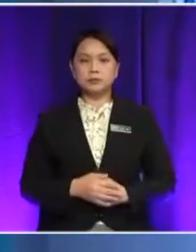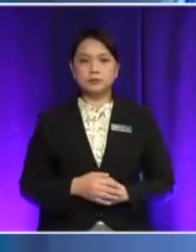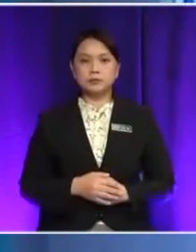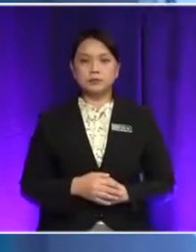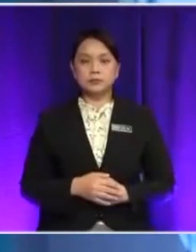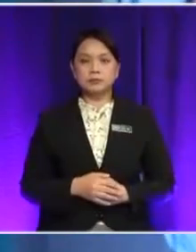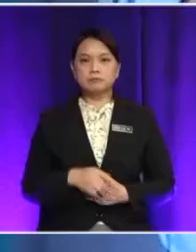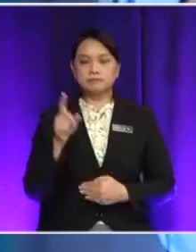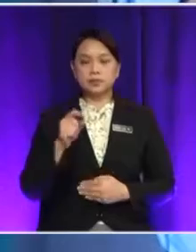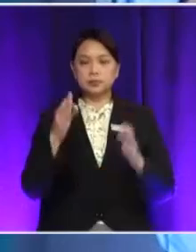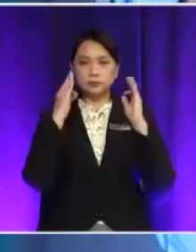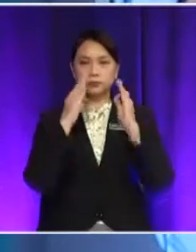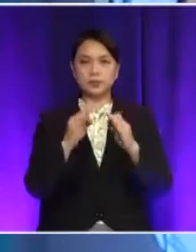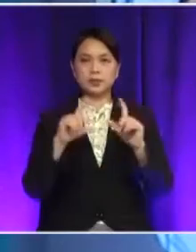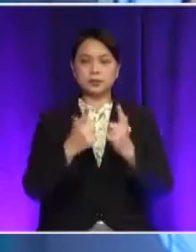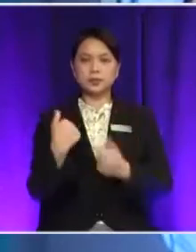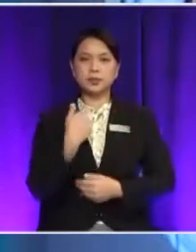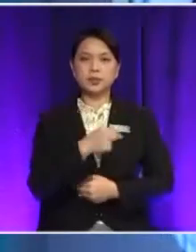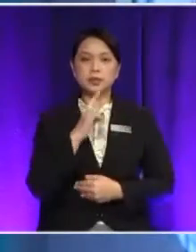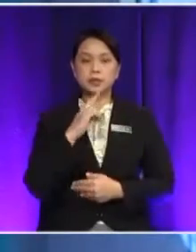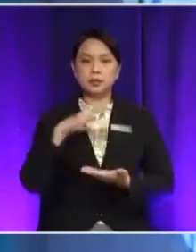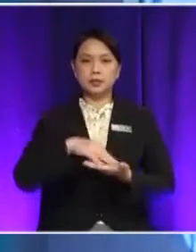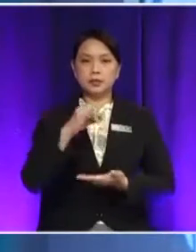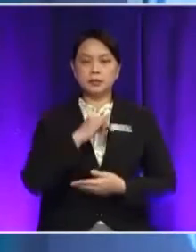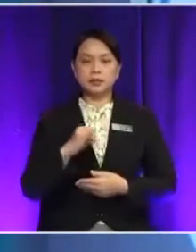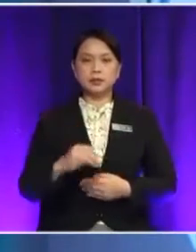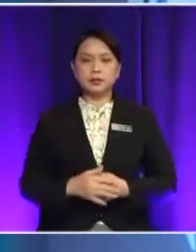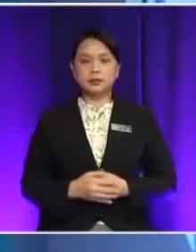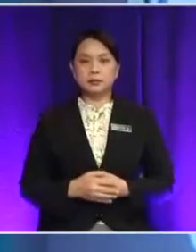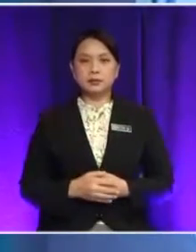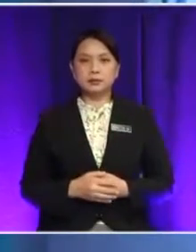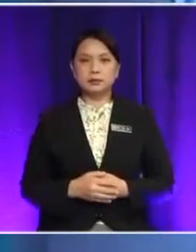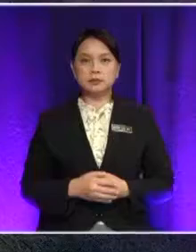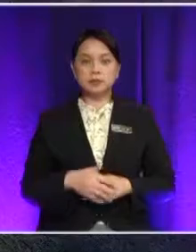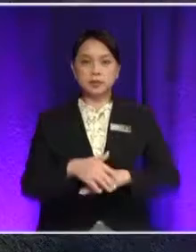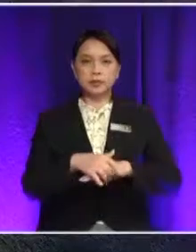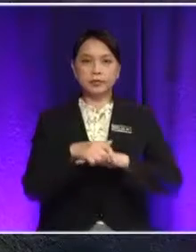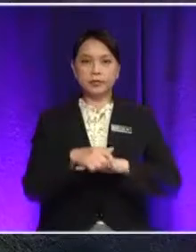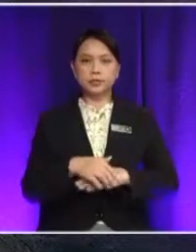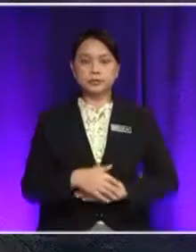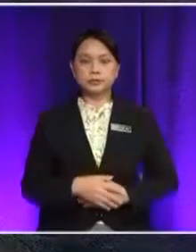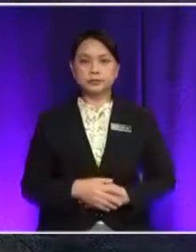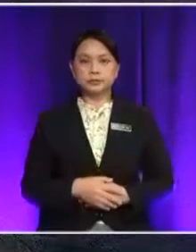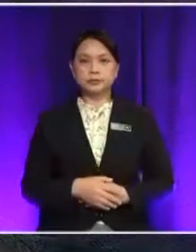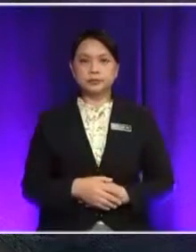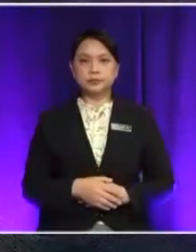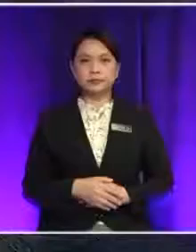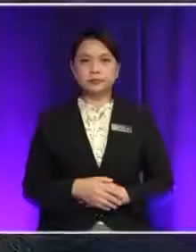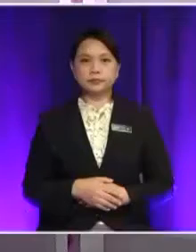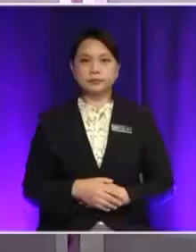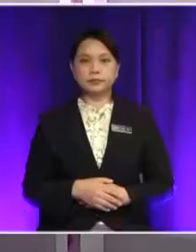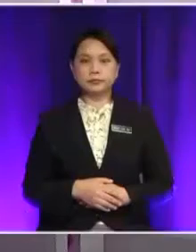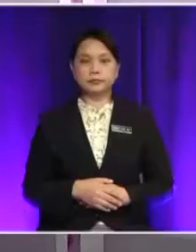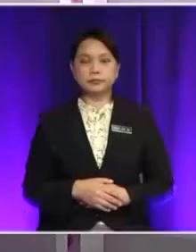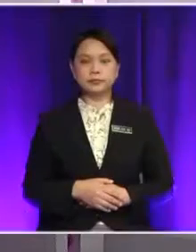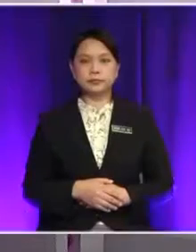to focus in this class because we are learning one of the hardest topic for English. Right, Madam? Yes, Shafika.